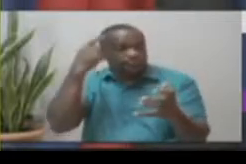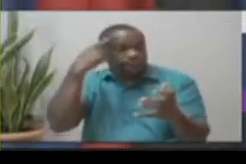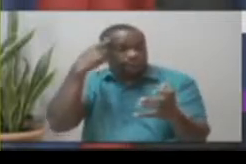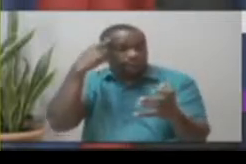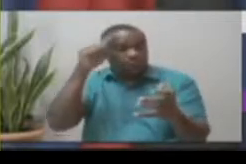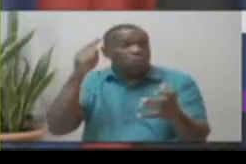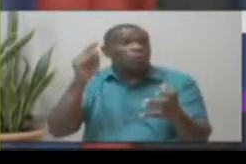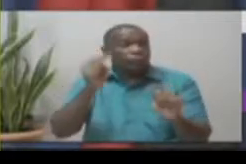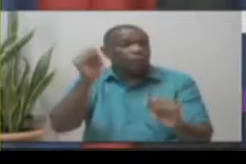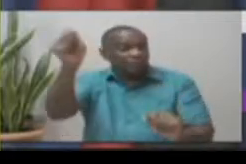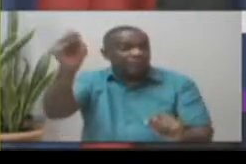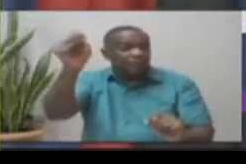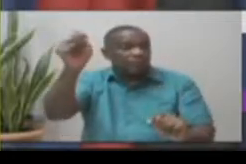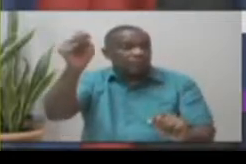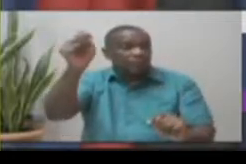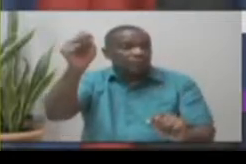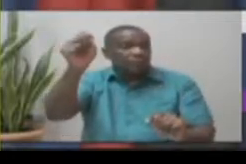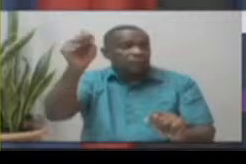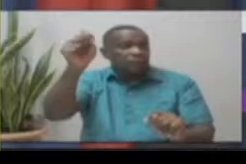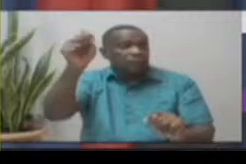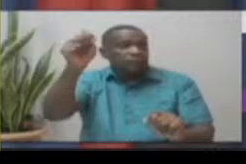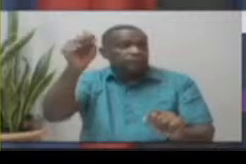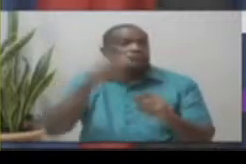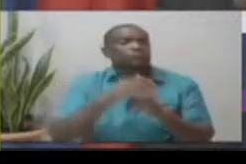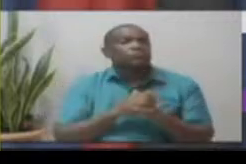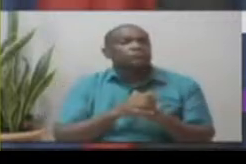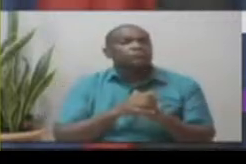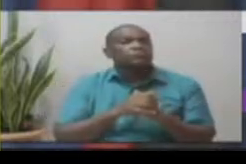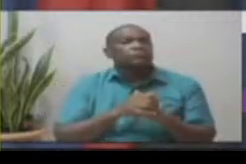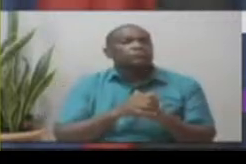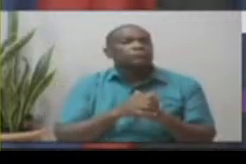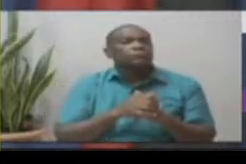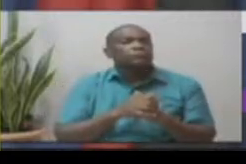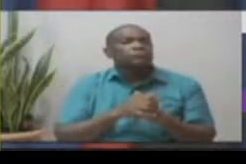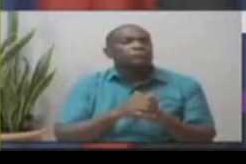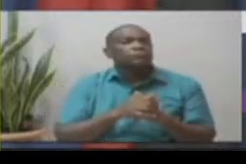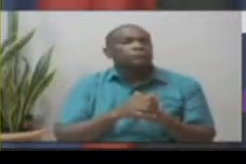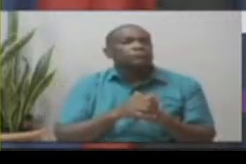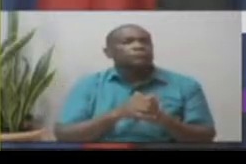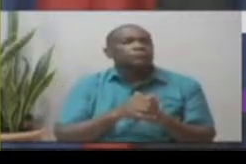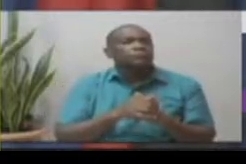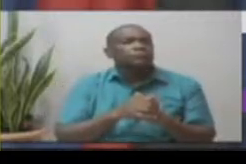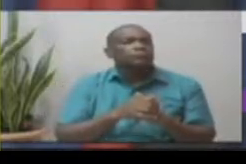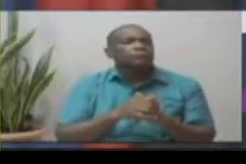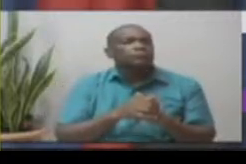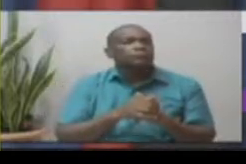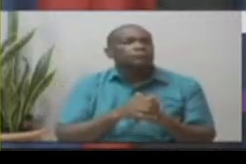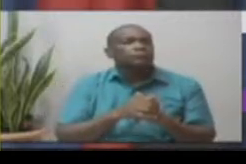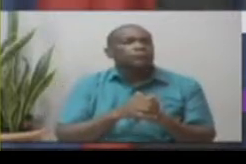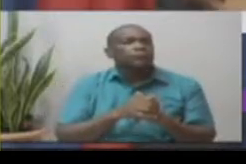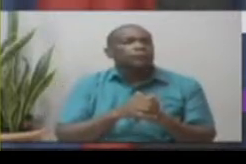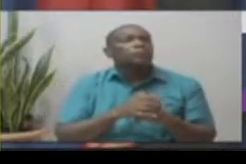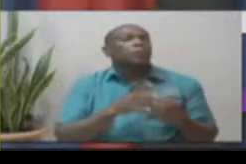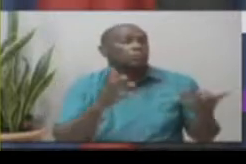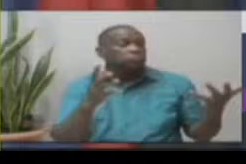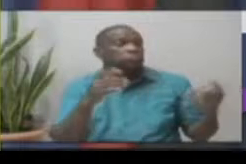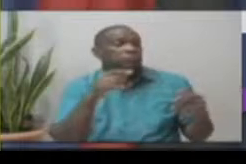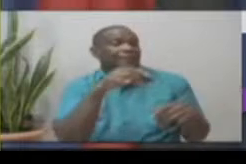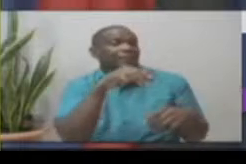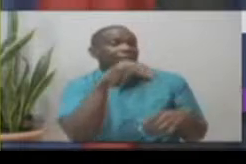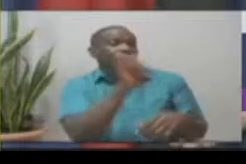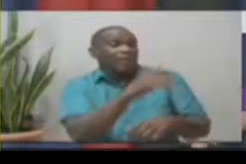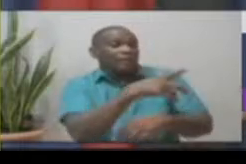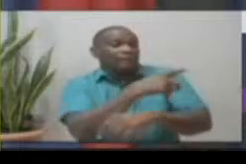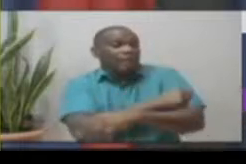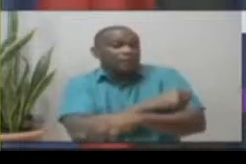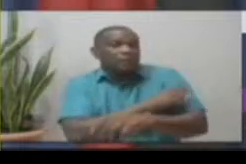this particular vaccine requires a booster 3 weeks later. So we can go into first dose from next week, Friday, I think, next